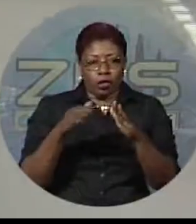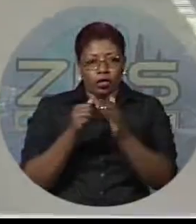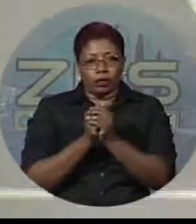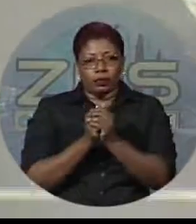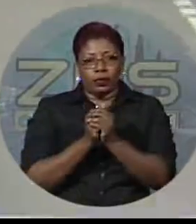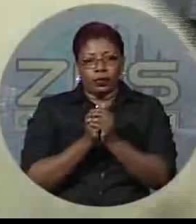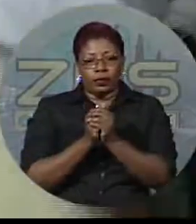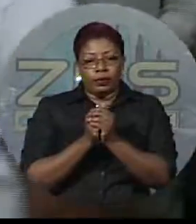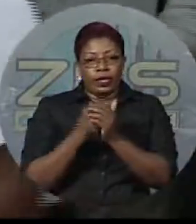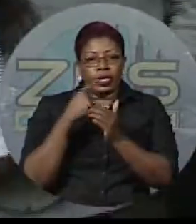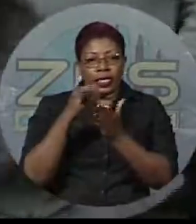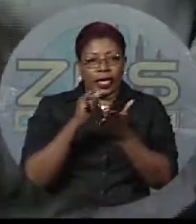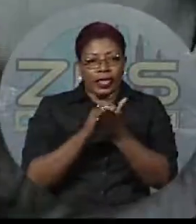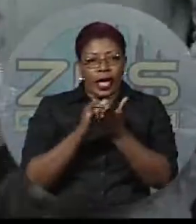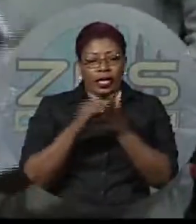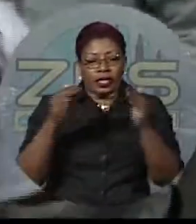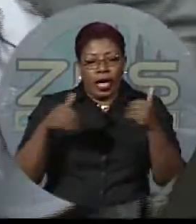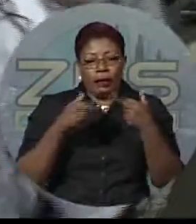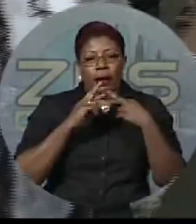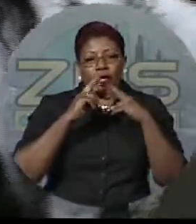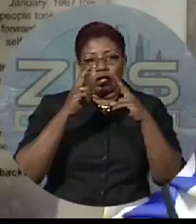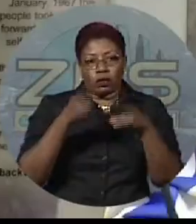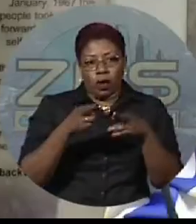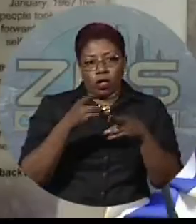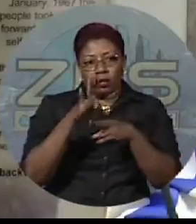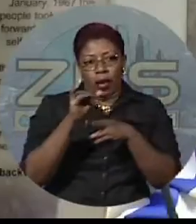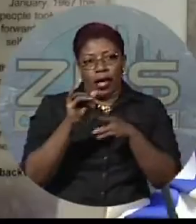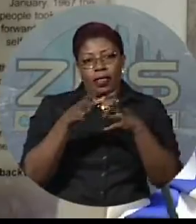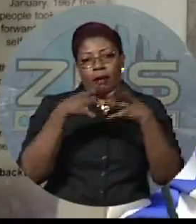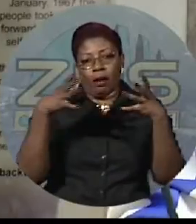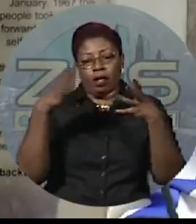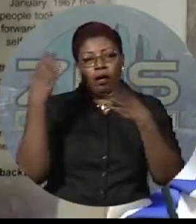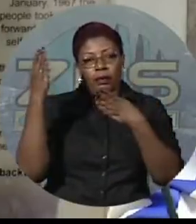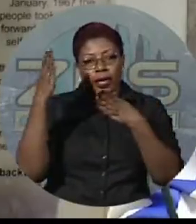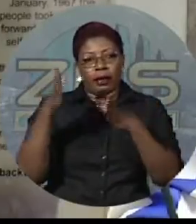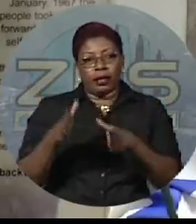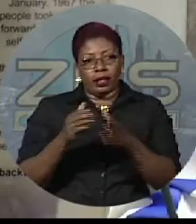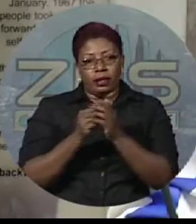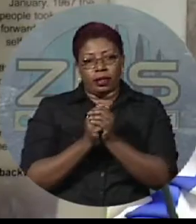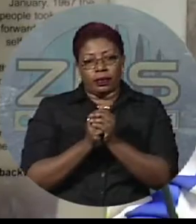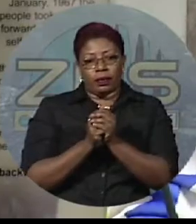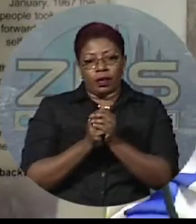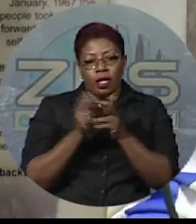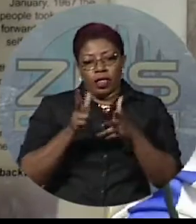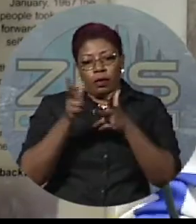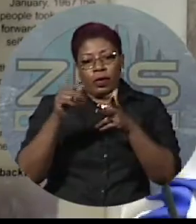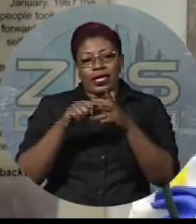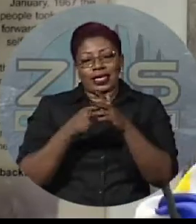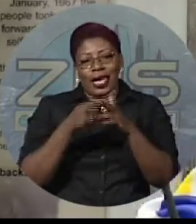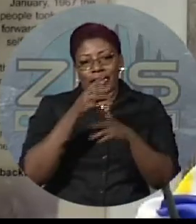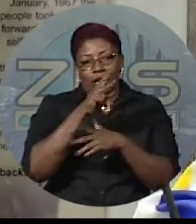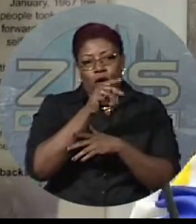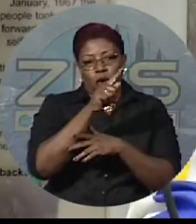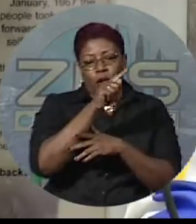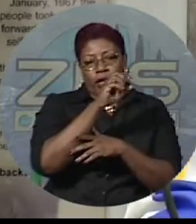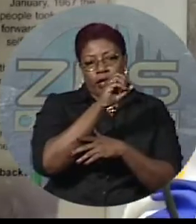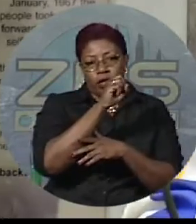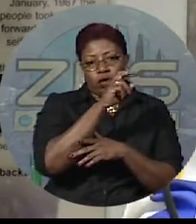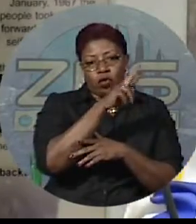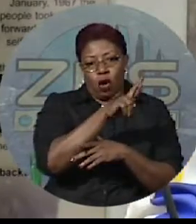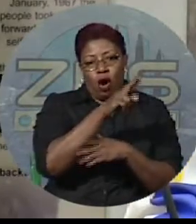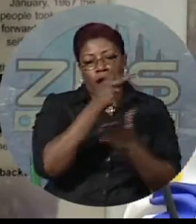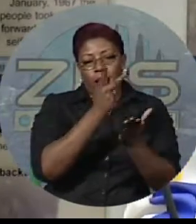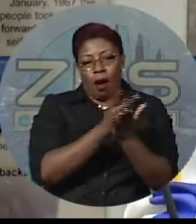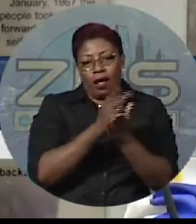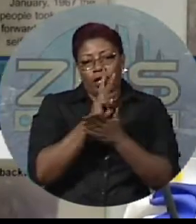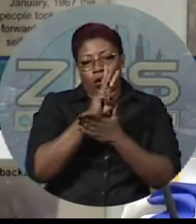chairman says he was elated by the response of Bahamians. The parade started on Windsor Park, and on the western side